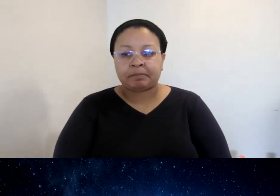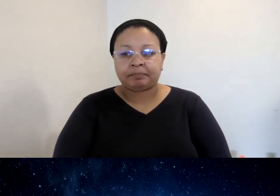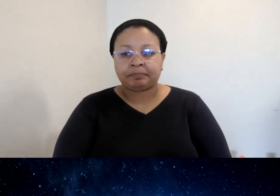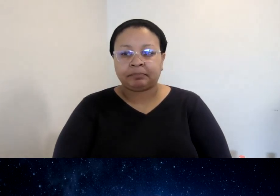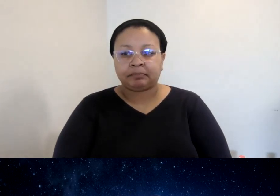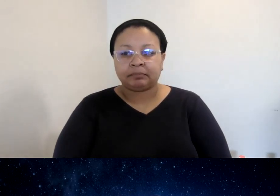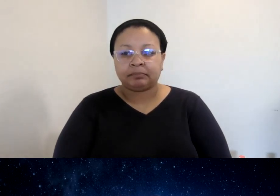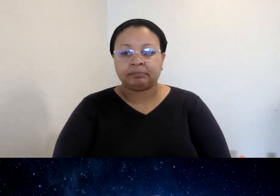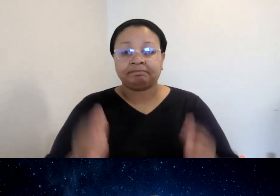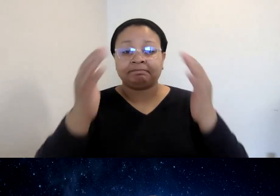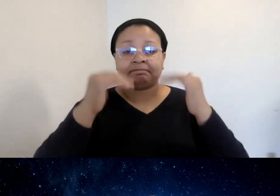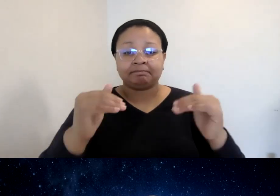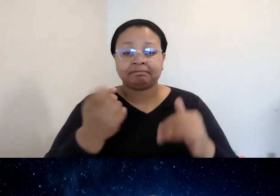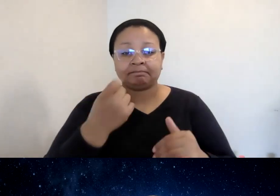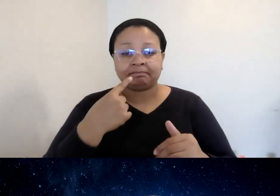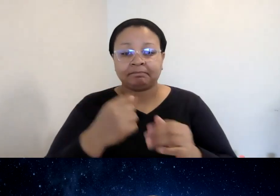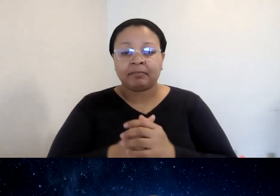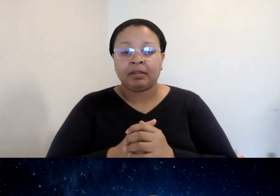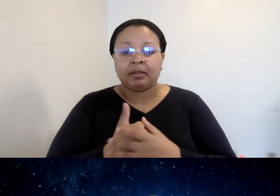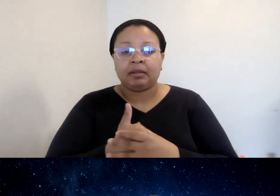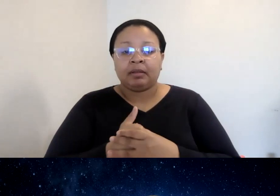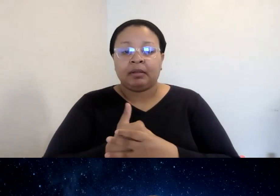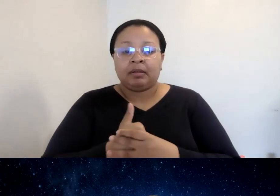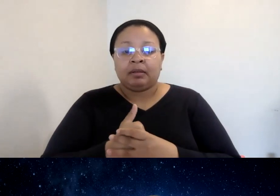All right, next question. How